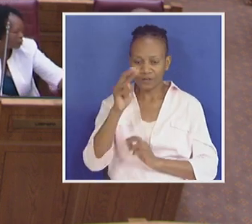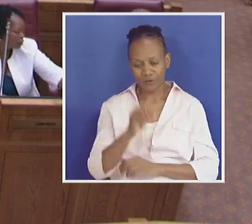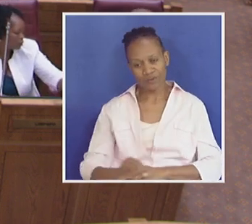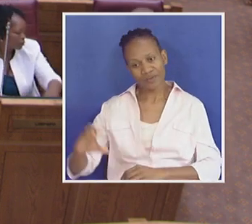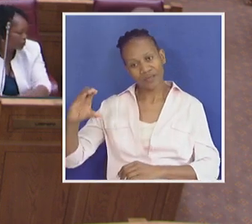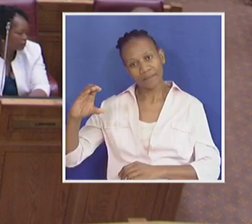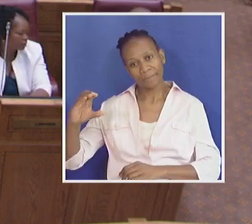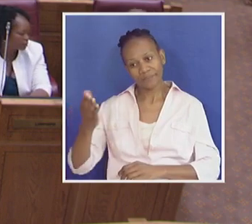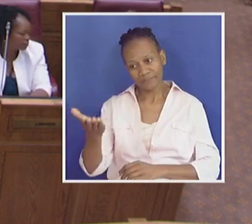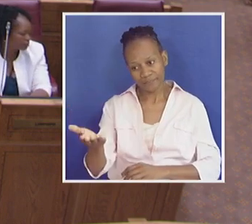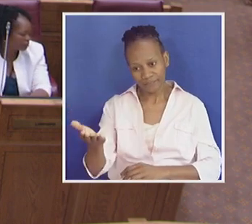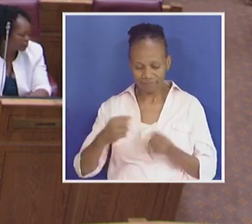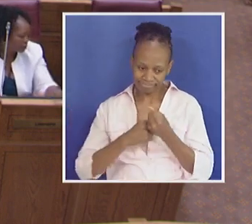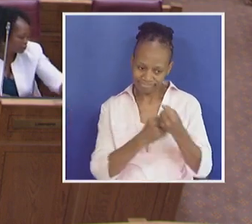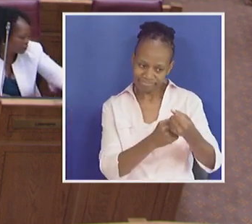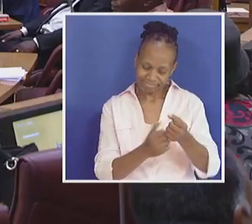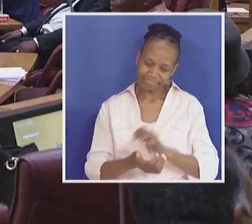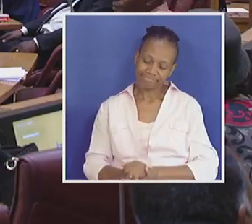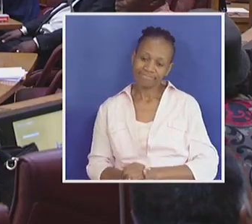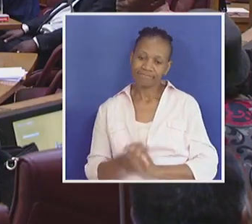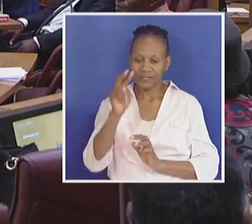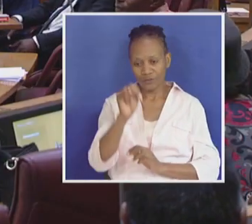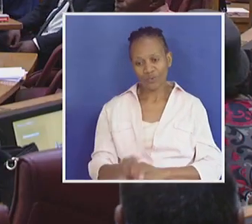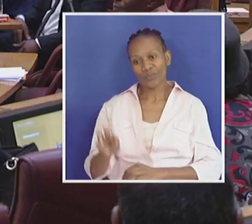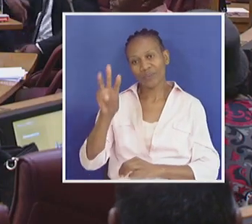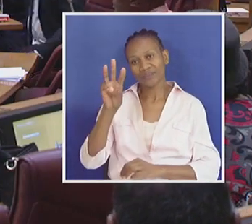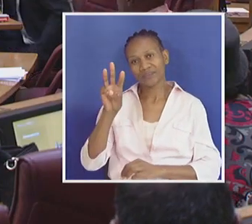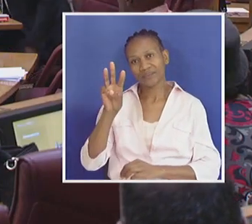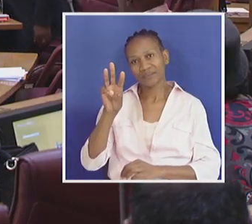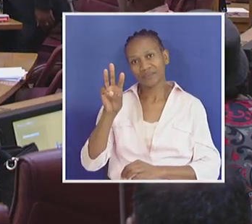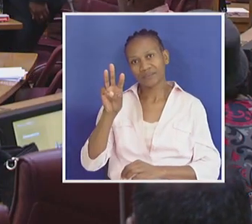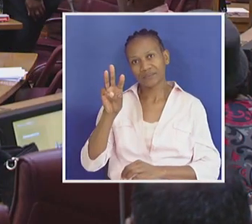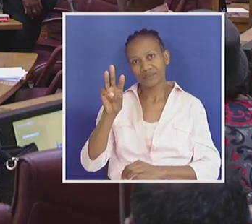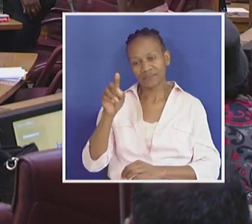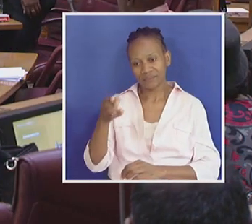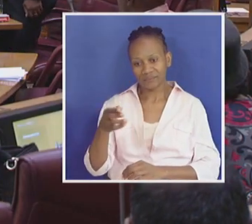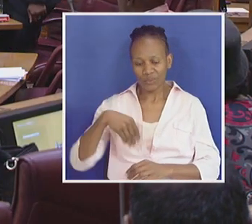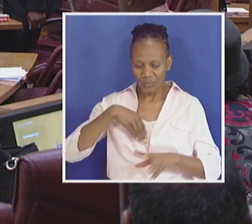Cape. Northern Cape supports. Northwest.